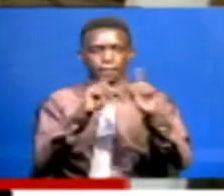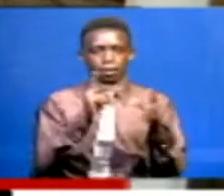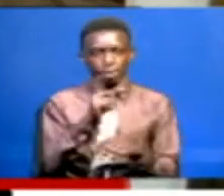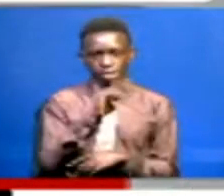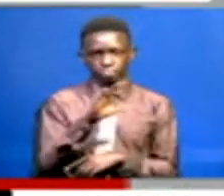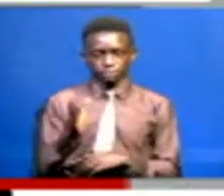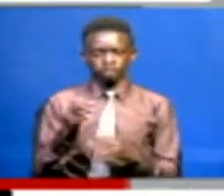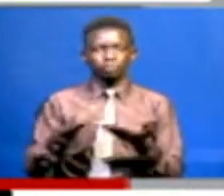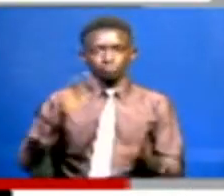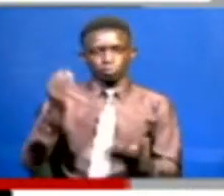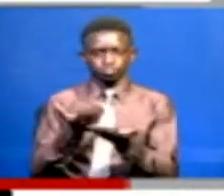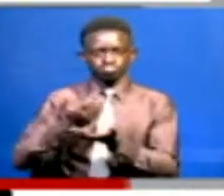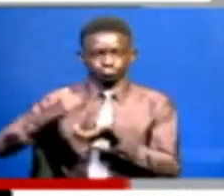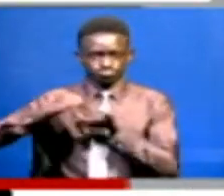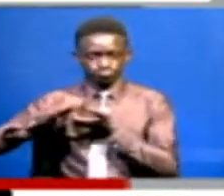further.